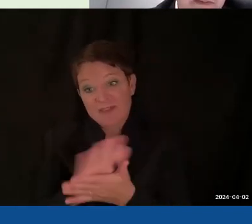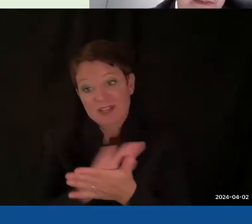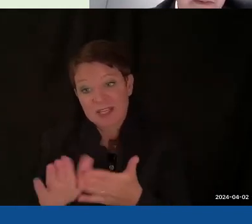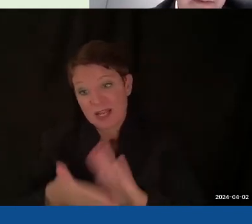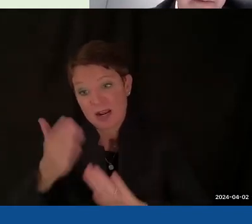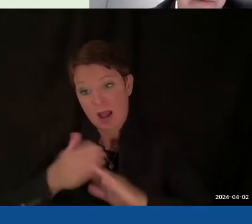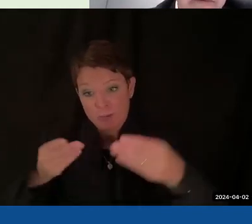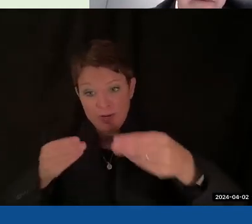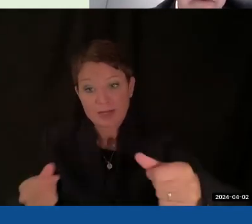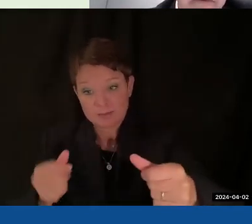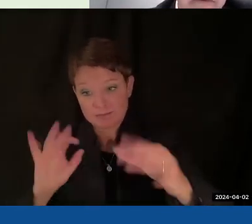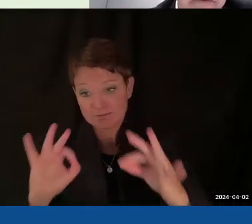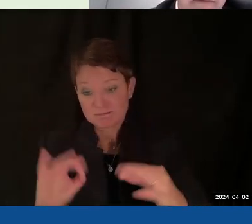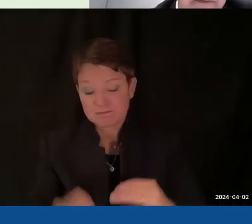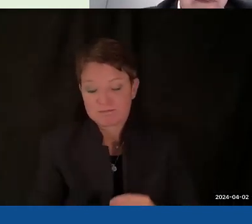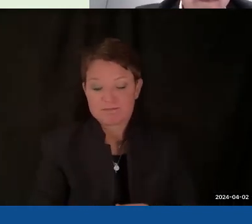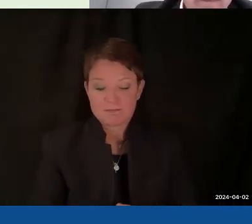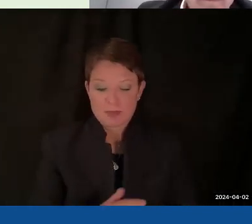operable.